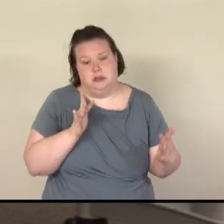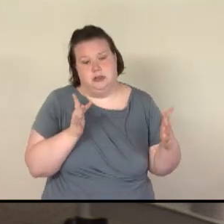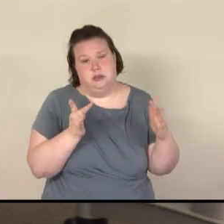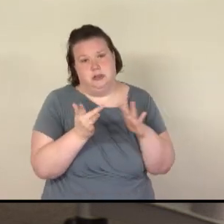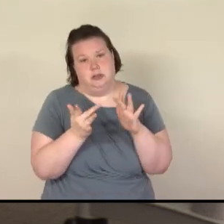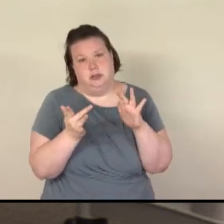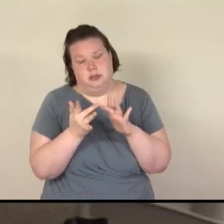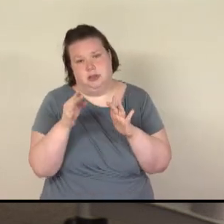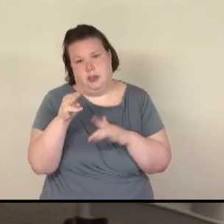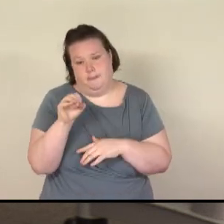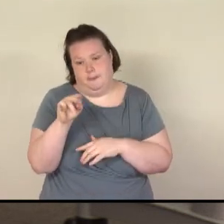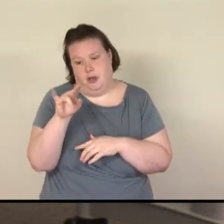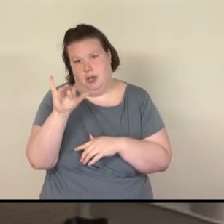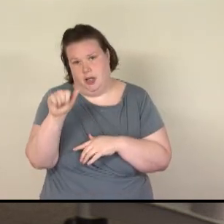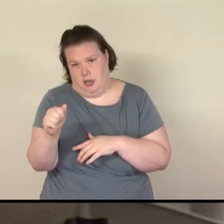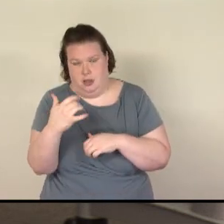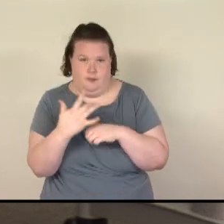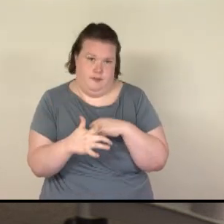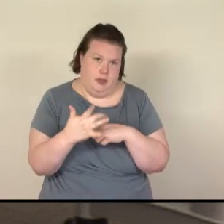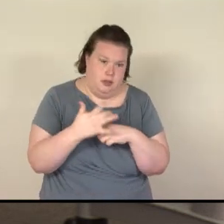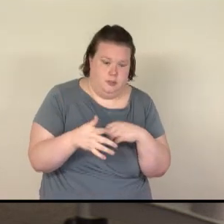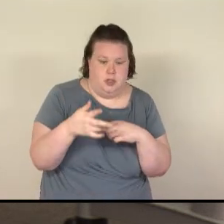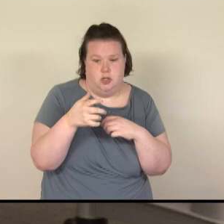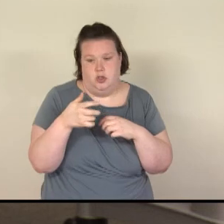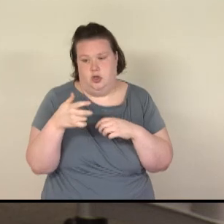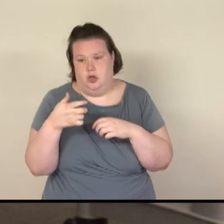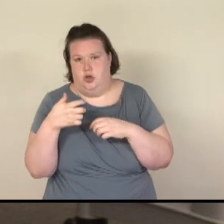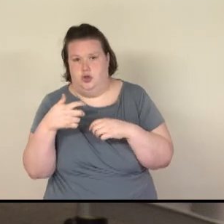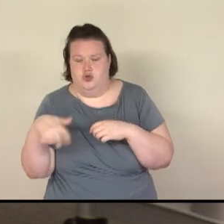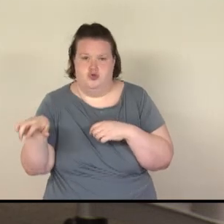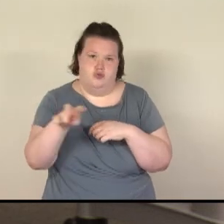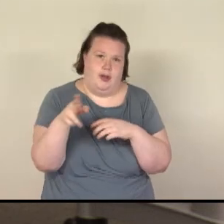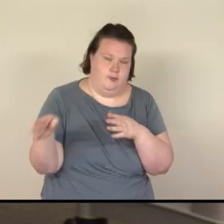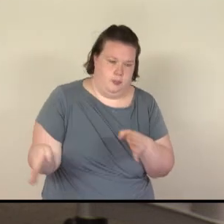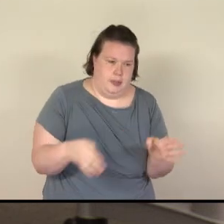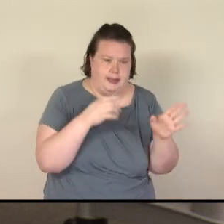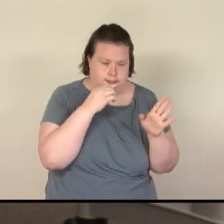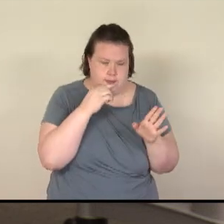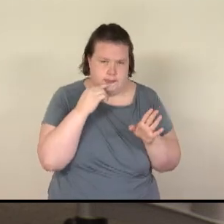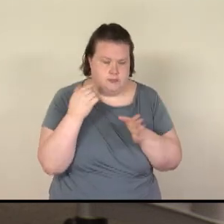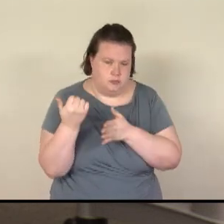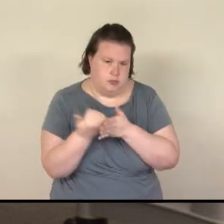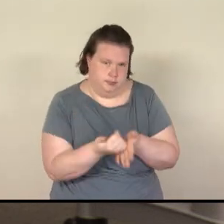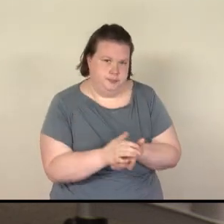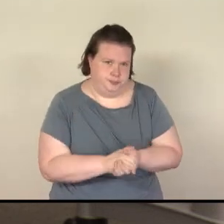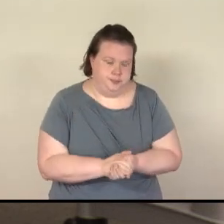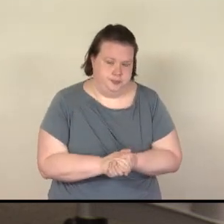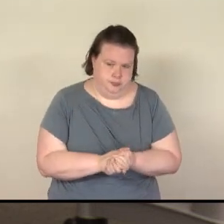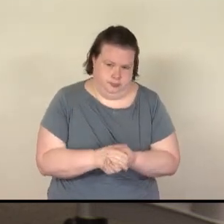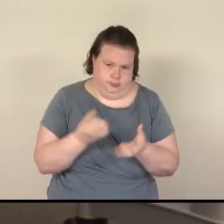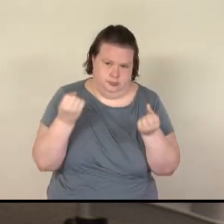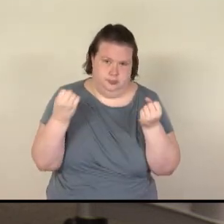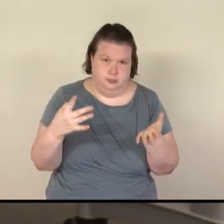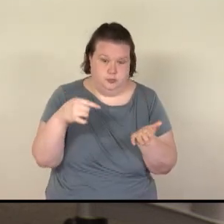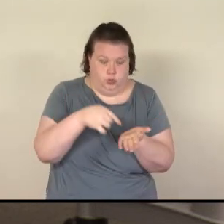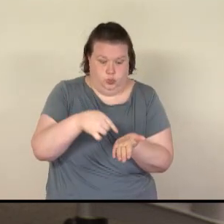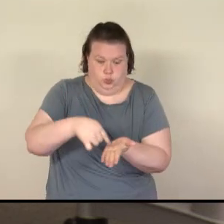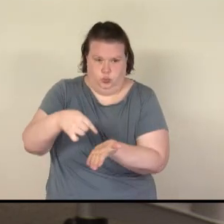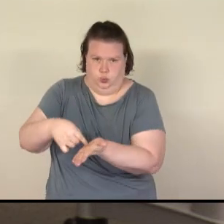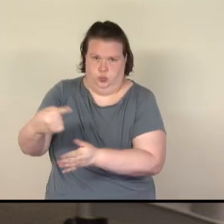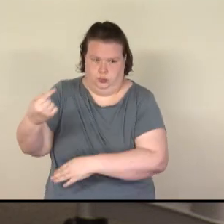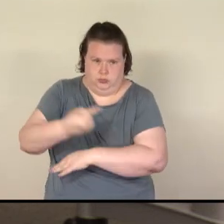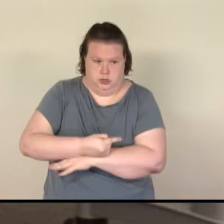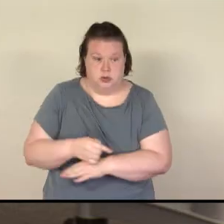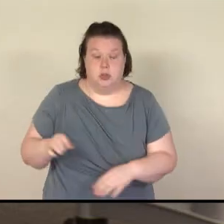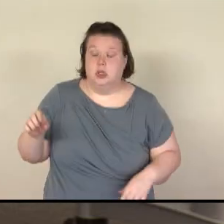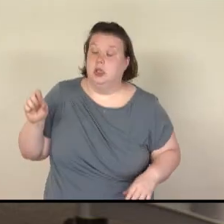with Monica about your availability, your travel plans, she'll help get you taken care of. But there are several deadlines related to it.